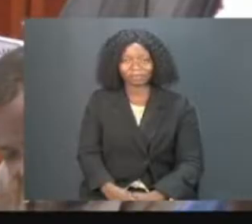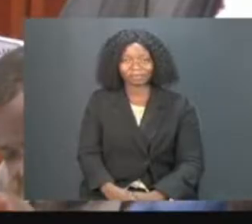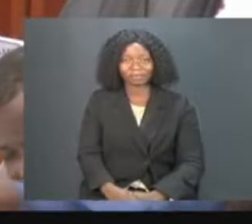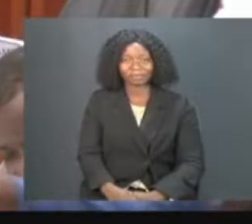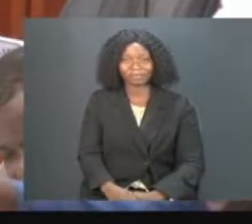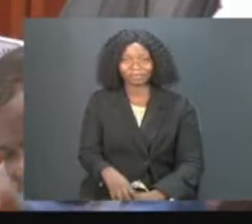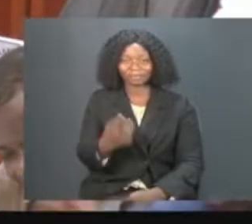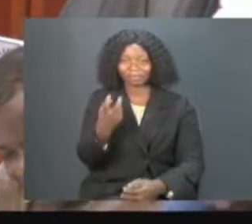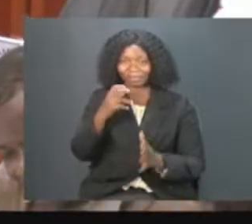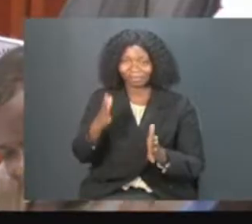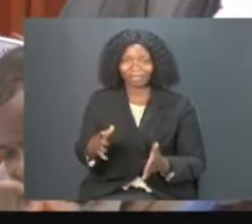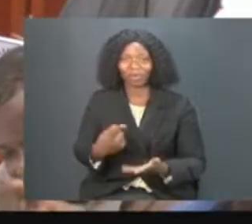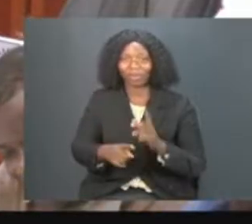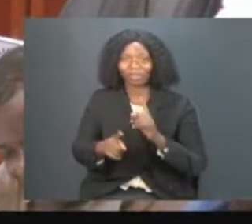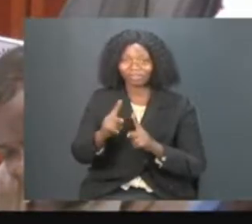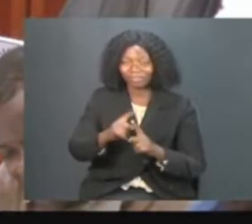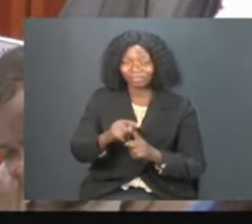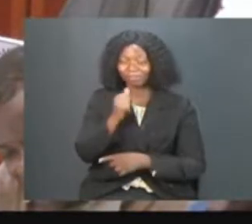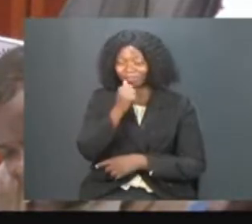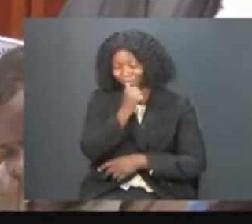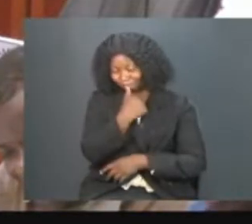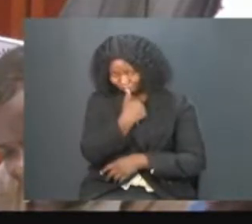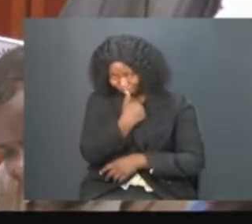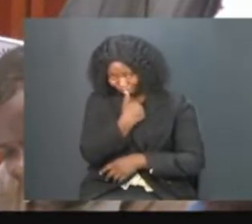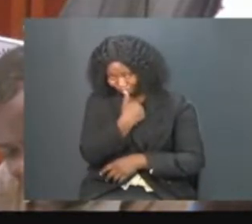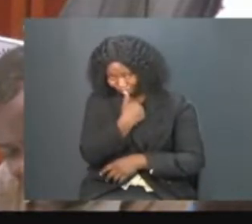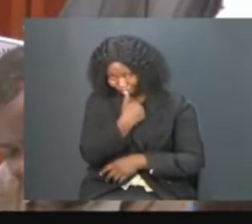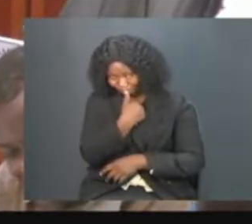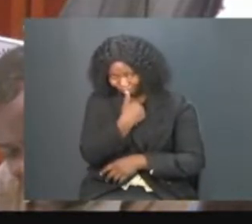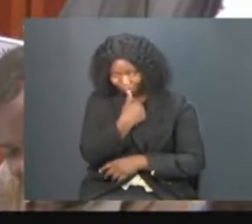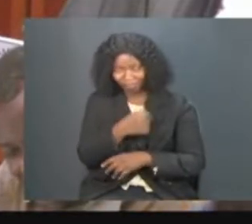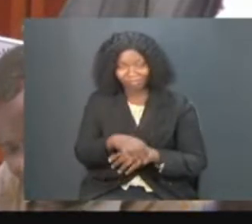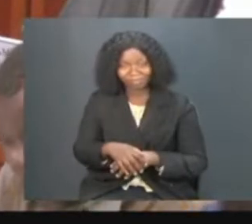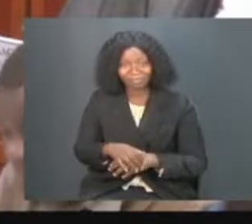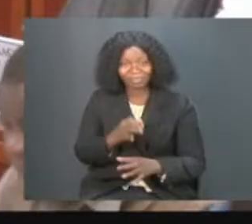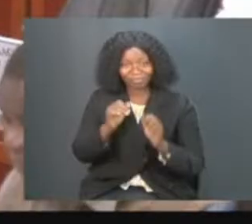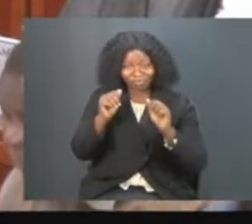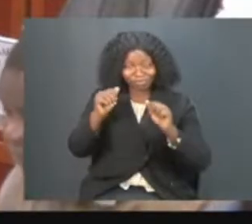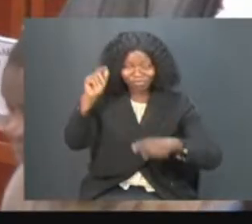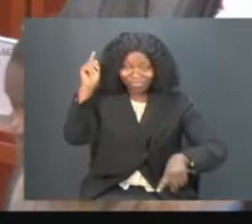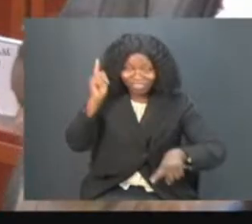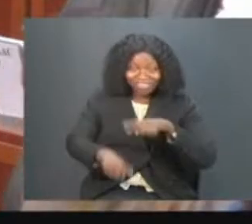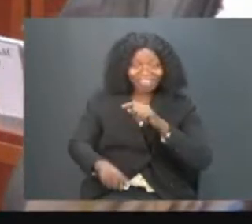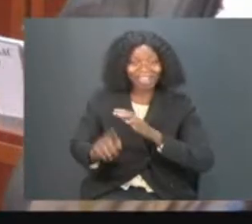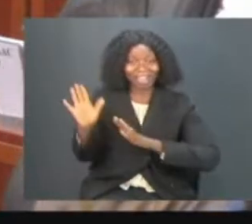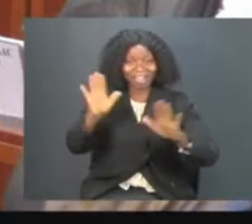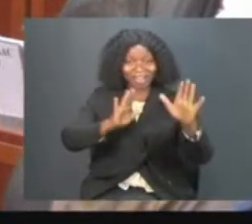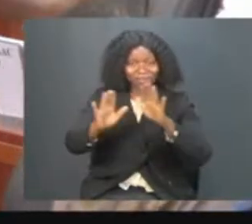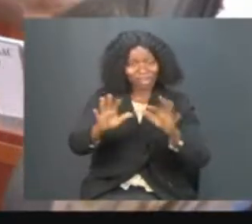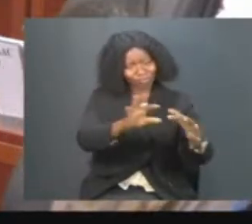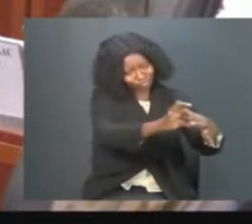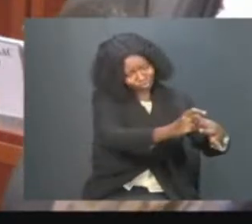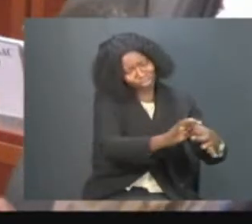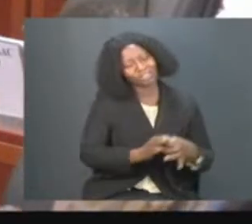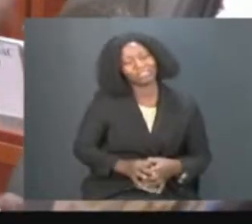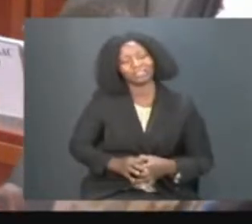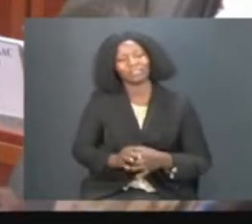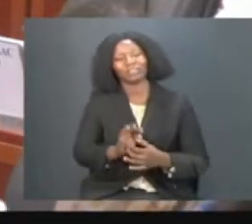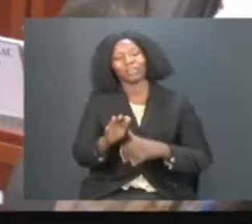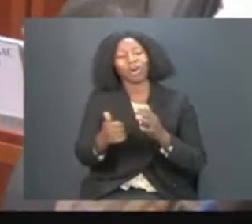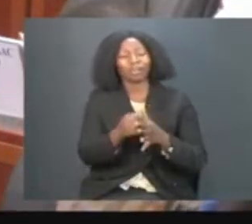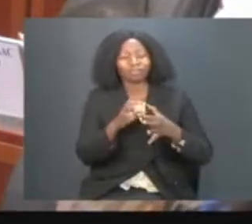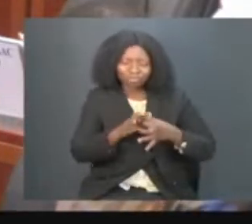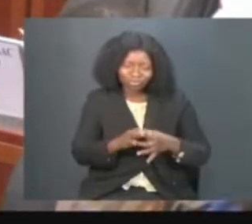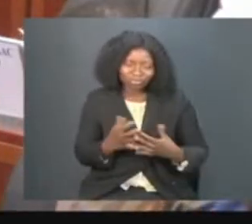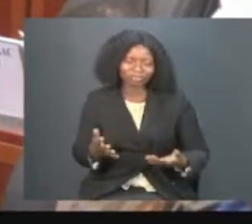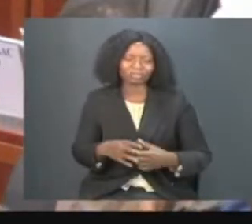Mr. Speaker, when we were talking, I was quiet. You see, if you cannot fight them, you simply join us. We have more seats. Come and join